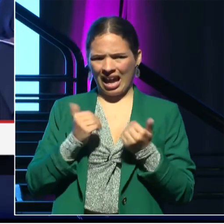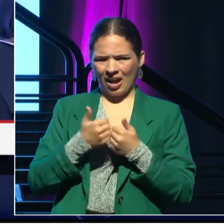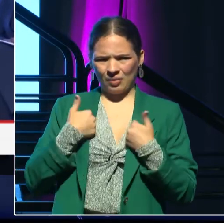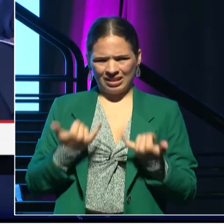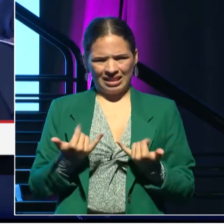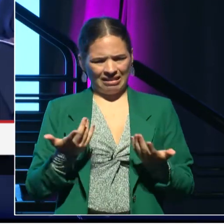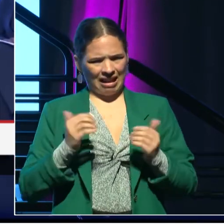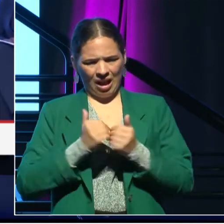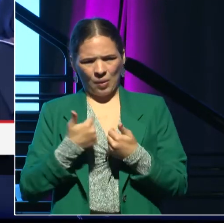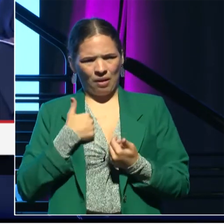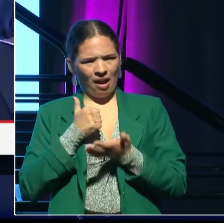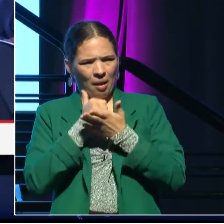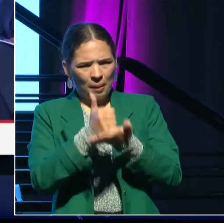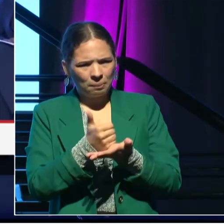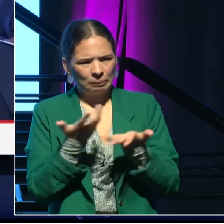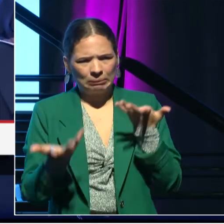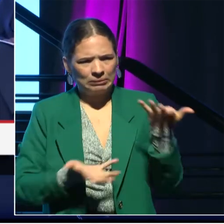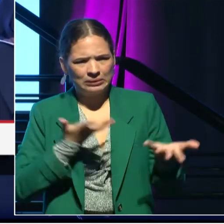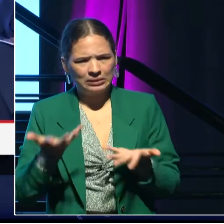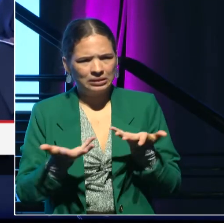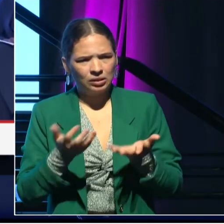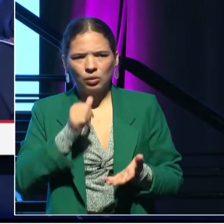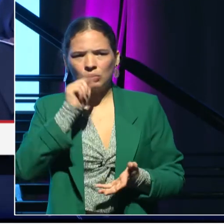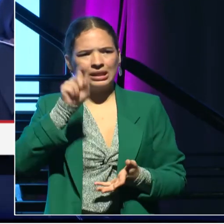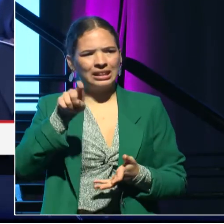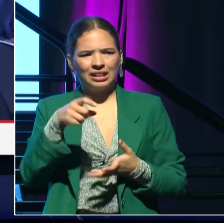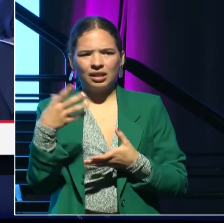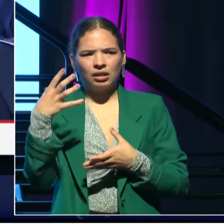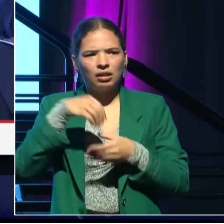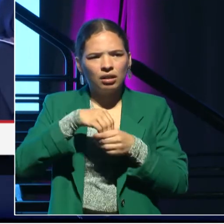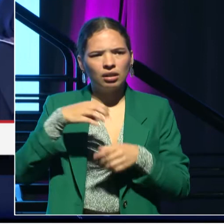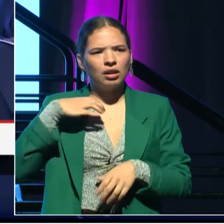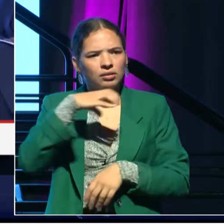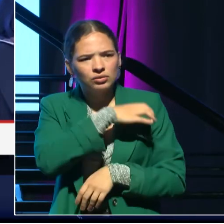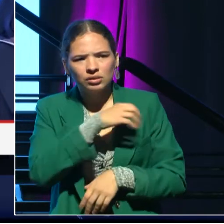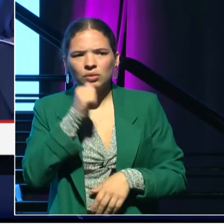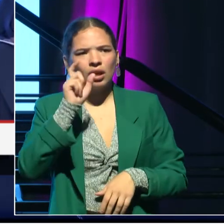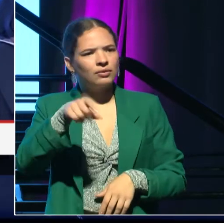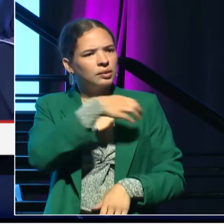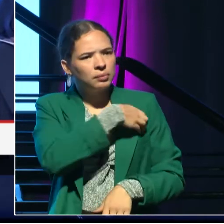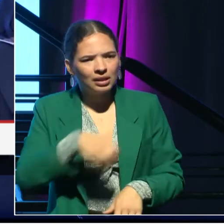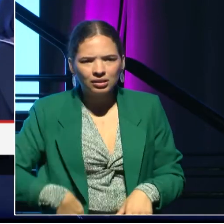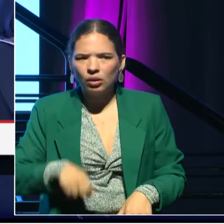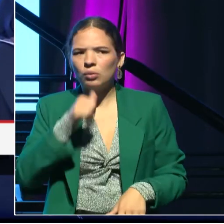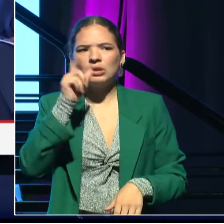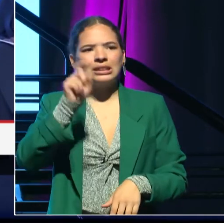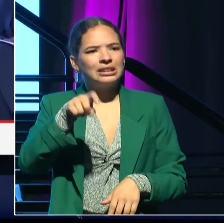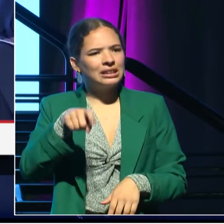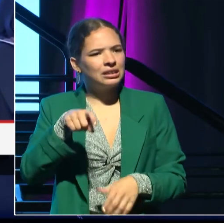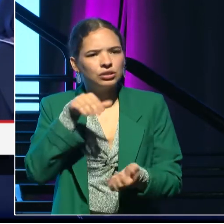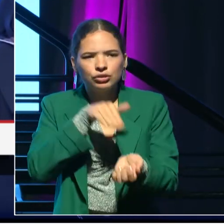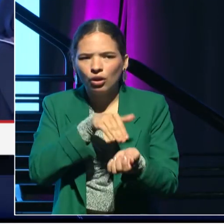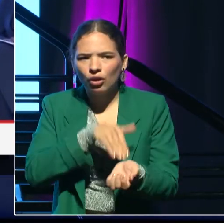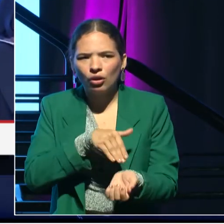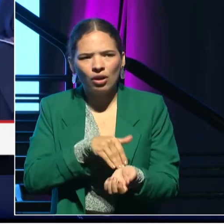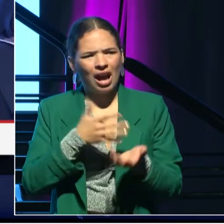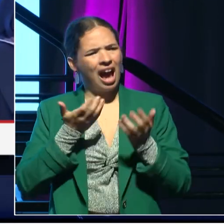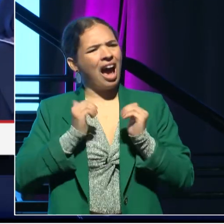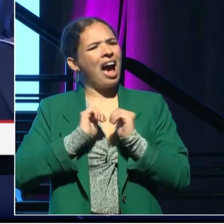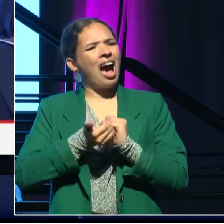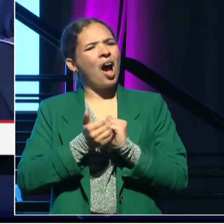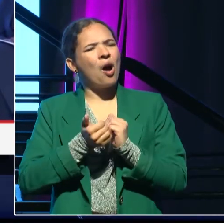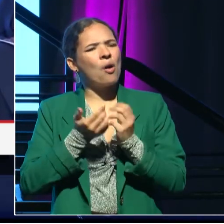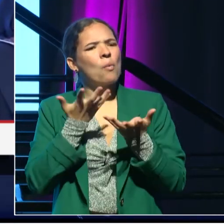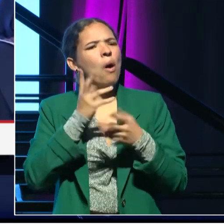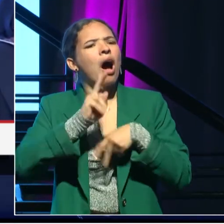much you can do. You don't have to be a member of Congress. You don't have to be a mayor. You don't have to be a doctor. There are things that you can do. Talk to us about the kinds of tools